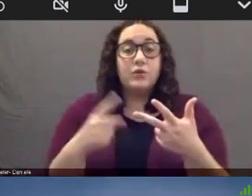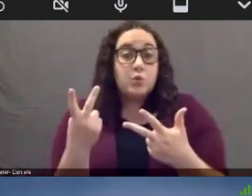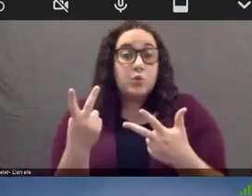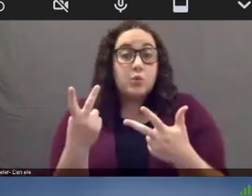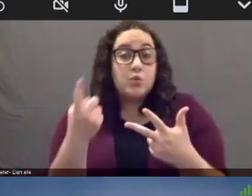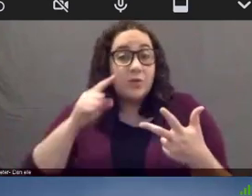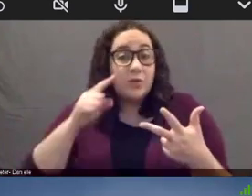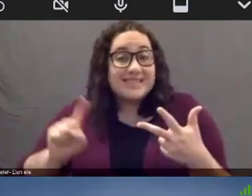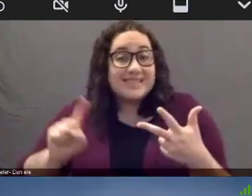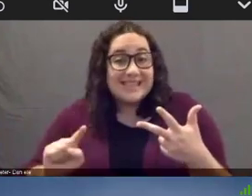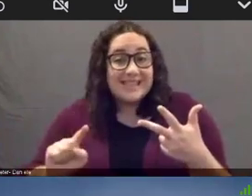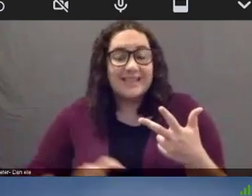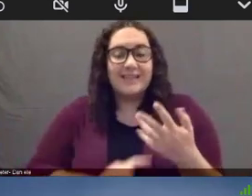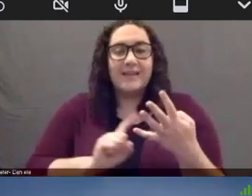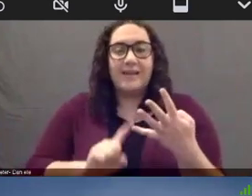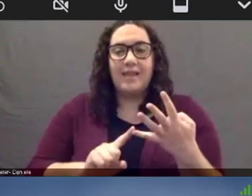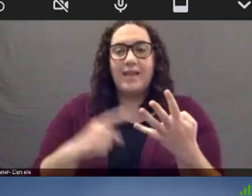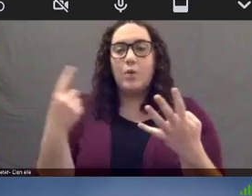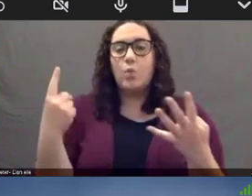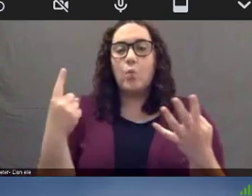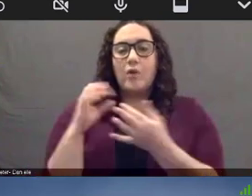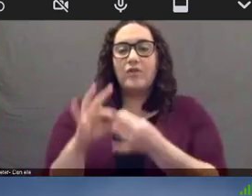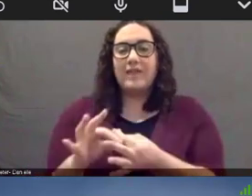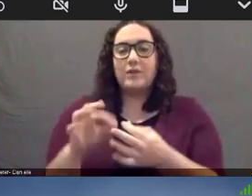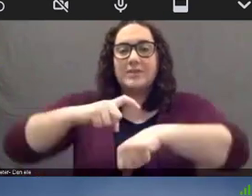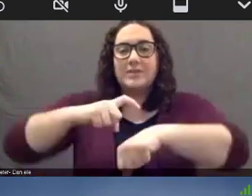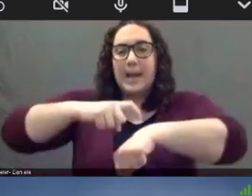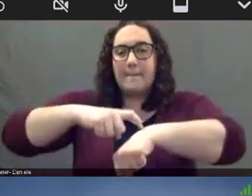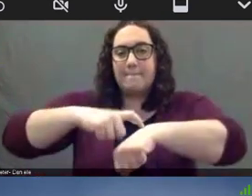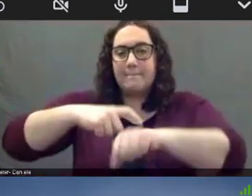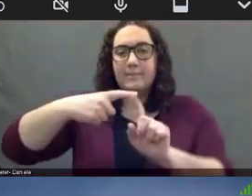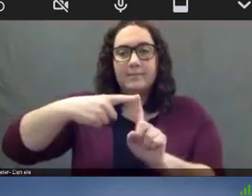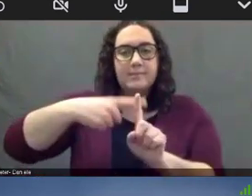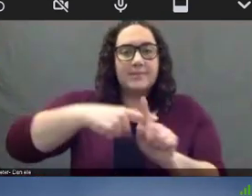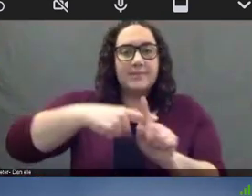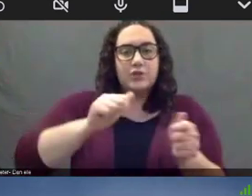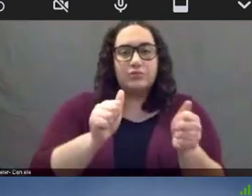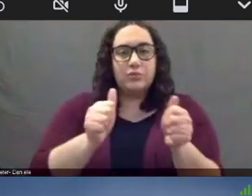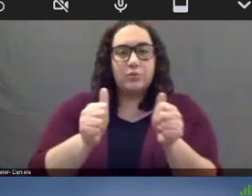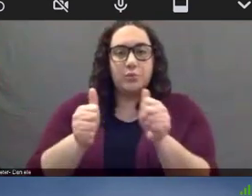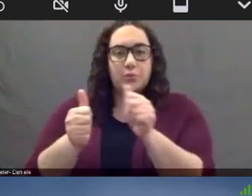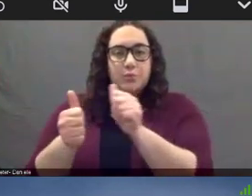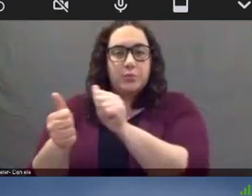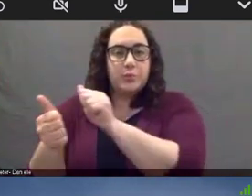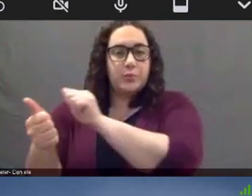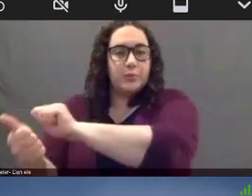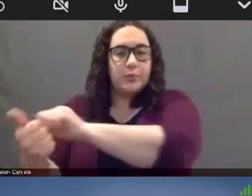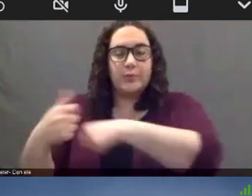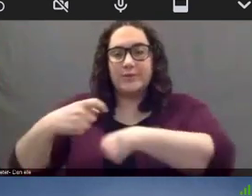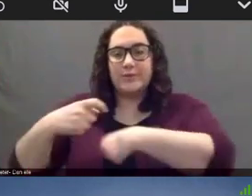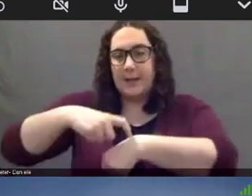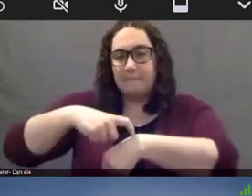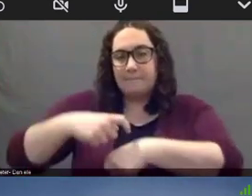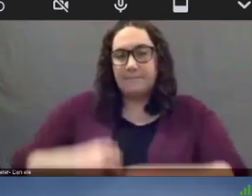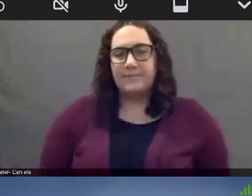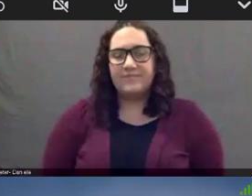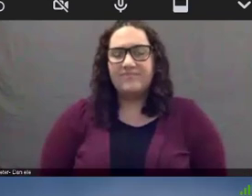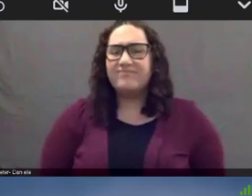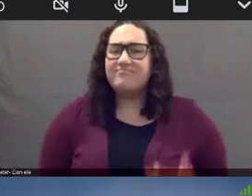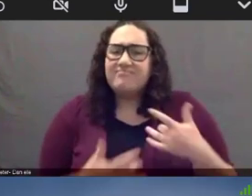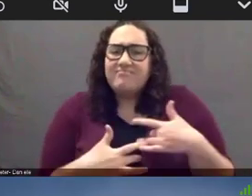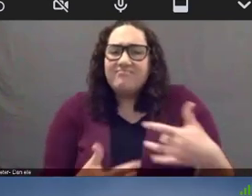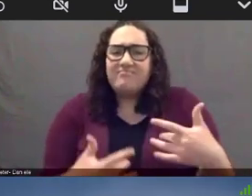for how the temperature is changing with time. And almost always we would know the initial condition, but I guess you could do it with some final condition